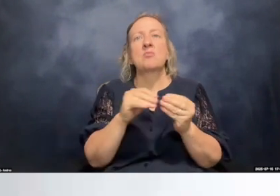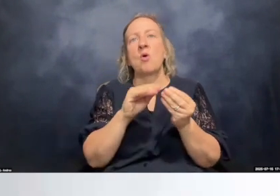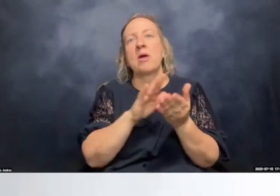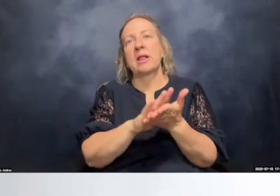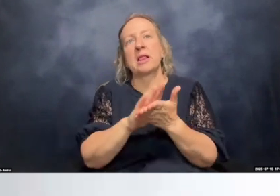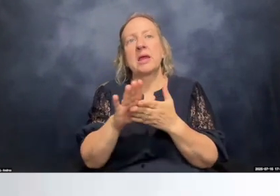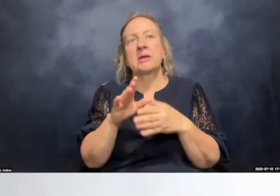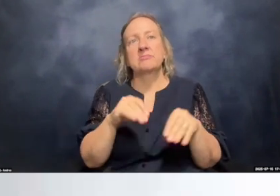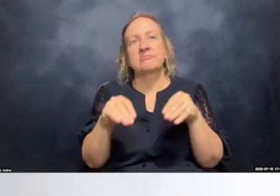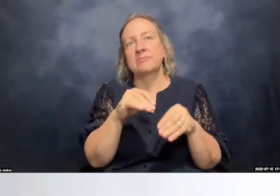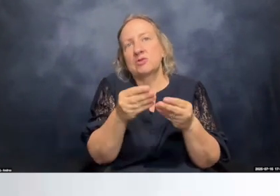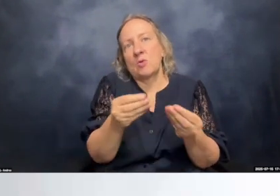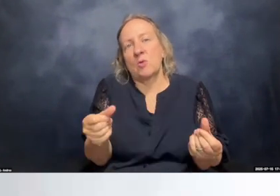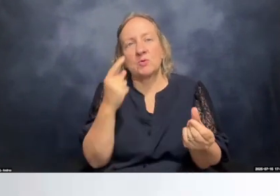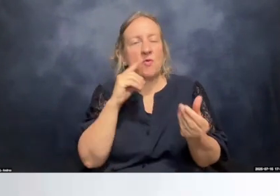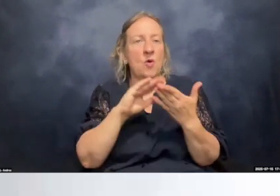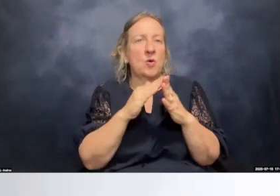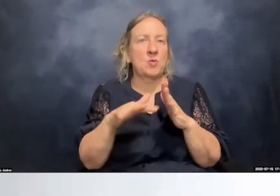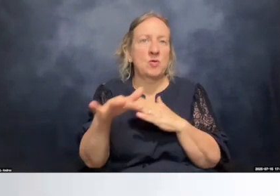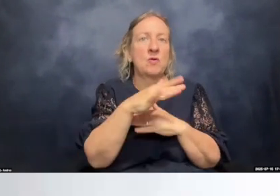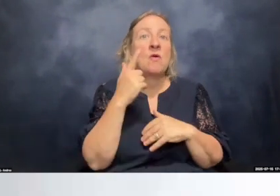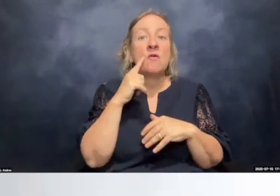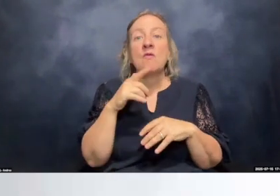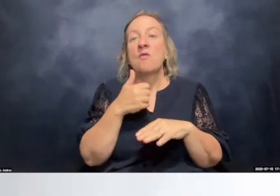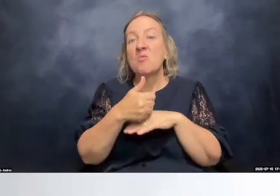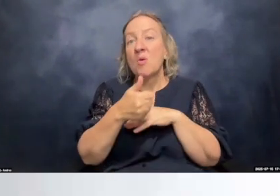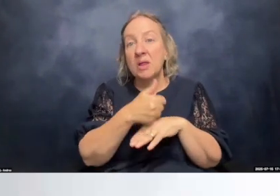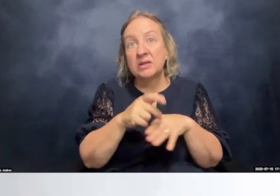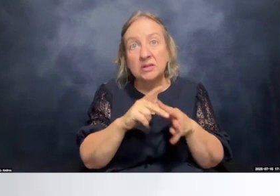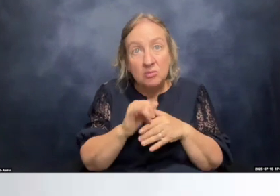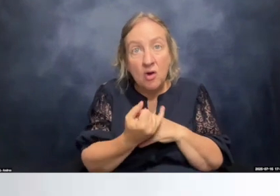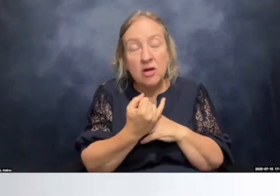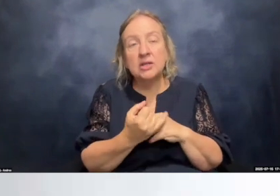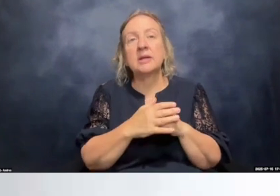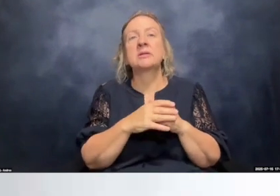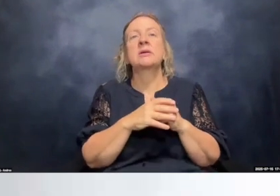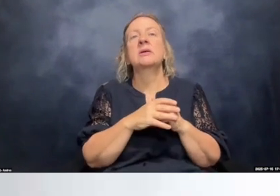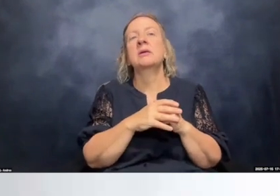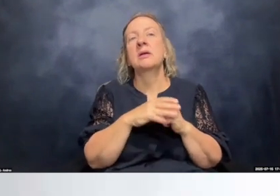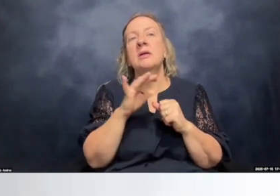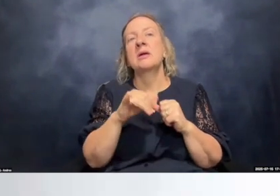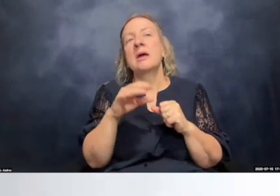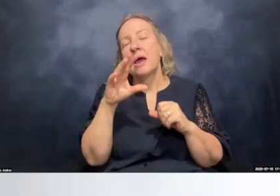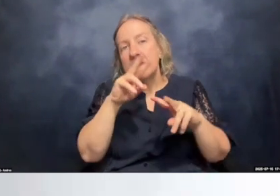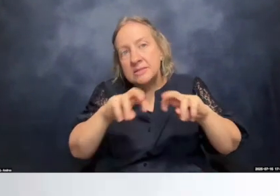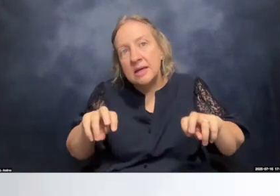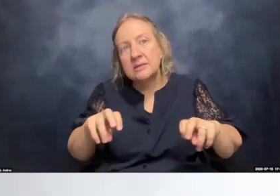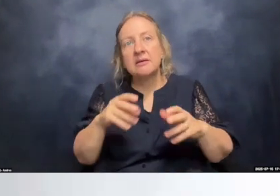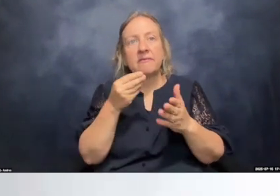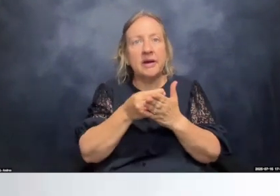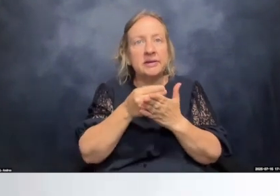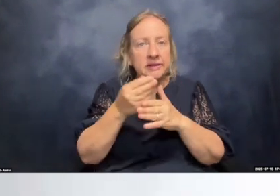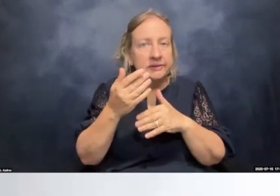communities. For mobility projects, the previous plan assessed funding gaps, project needs,